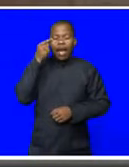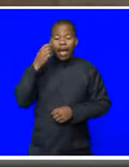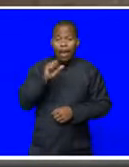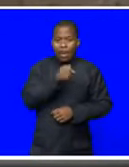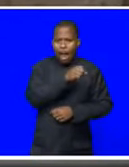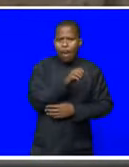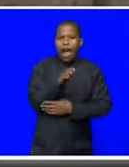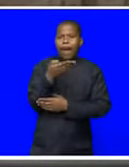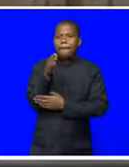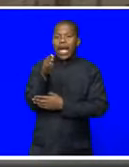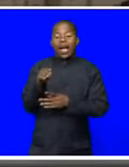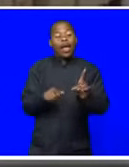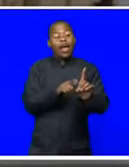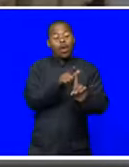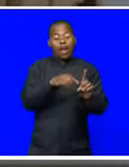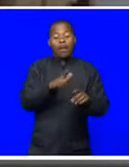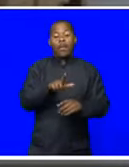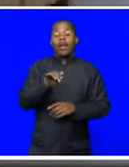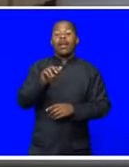Liang handed over